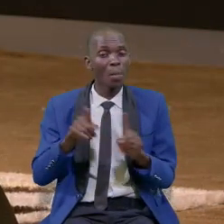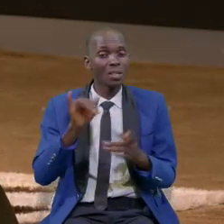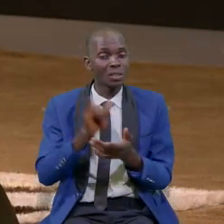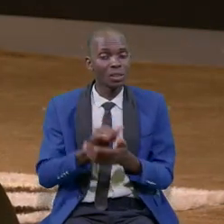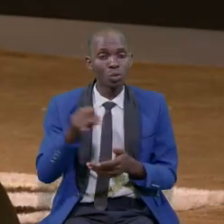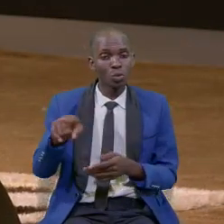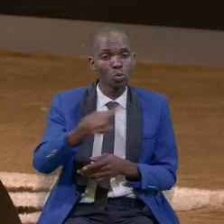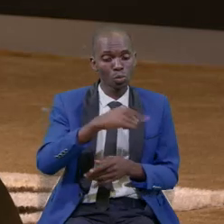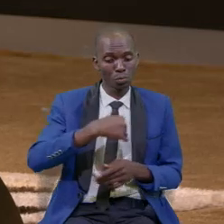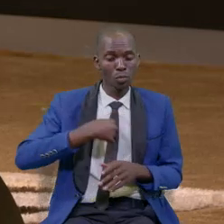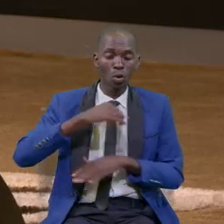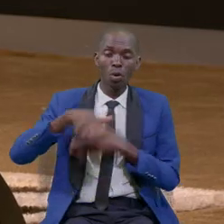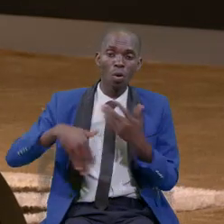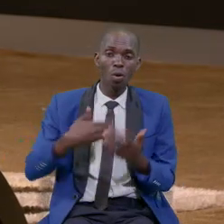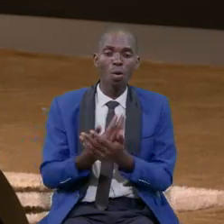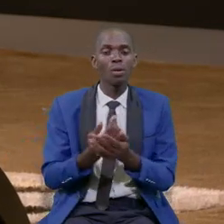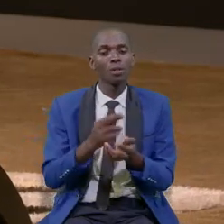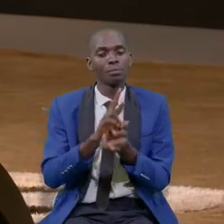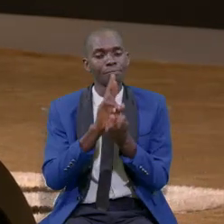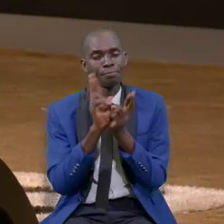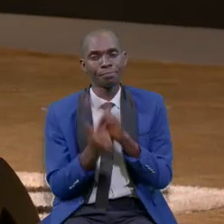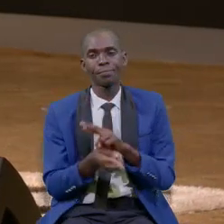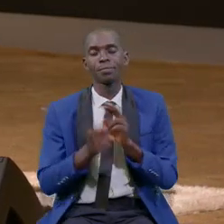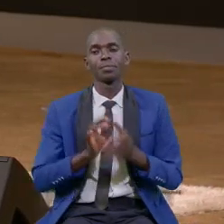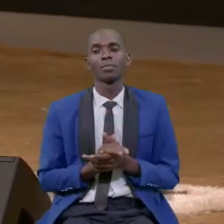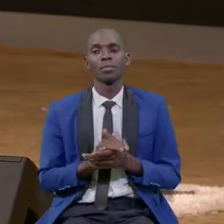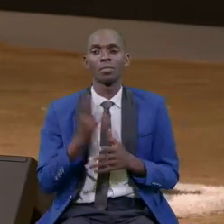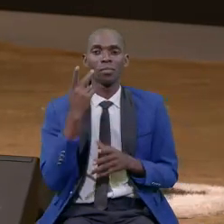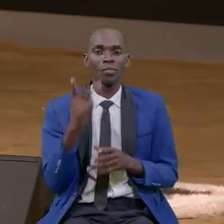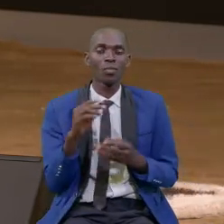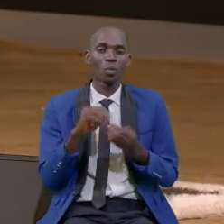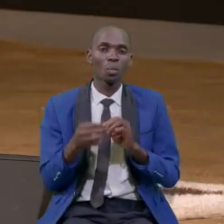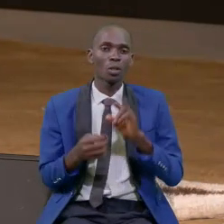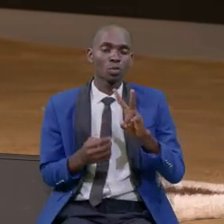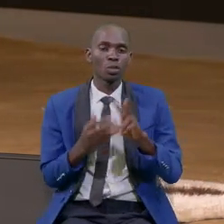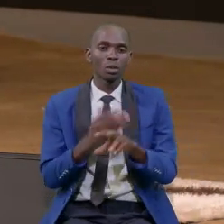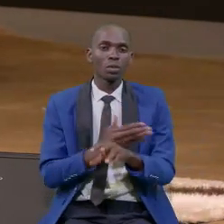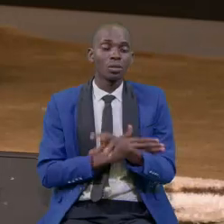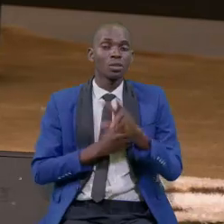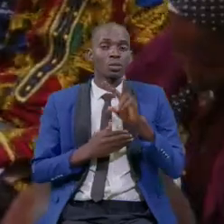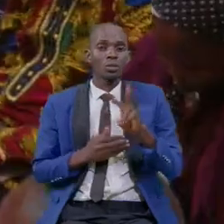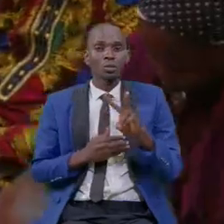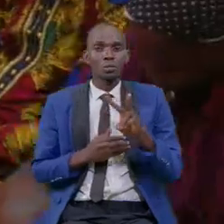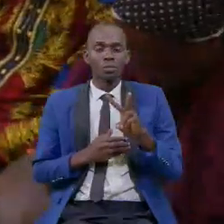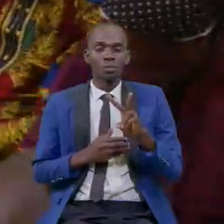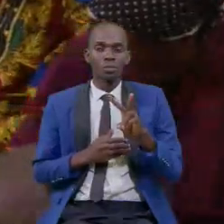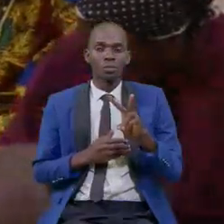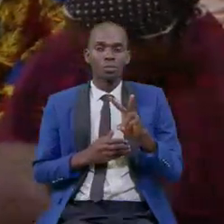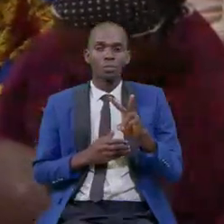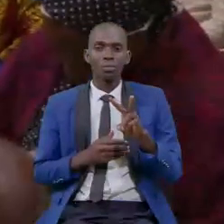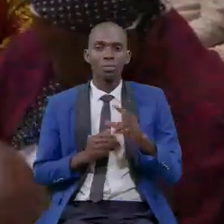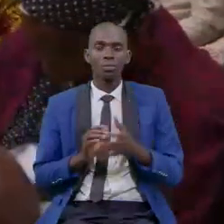come to repentance. We're looking at number two. Number two, we're looking at